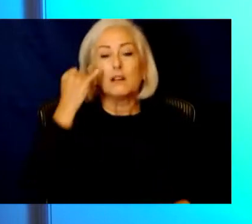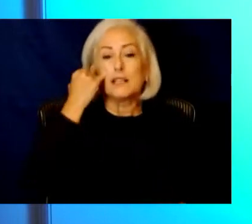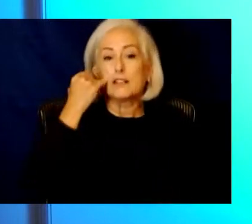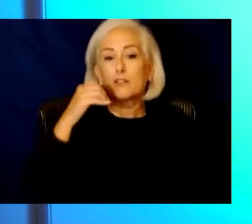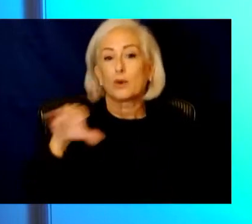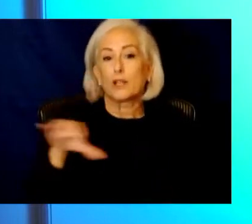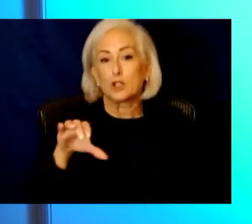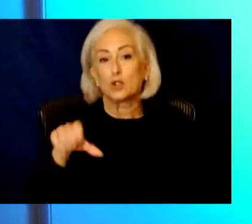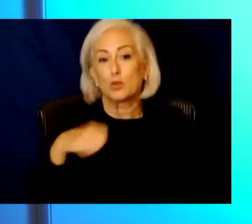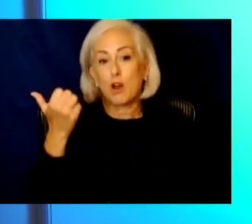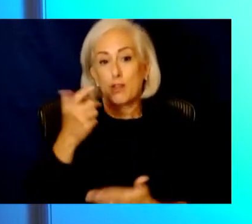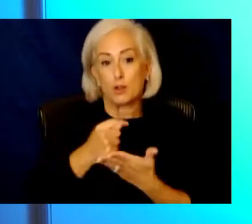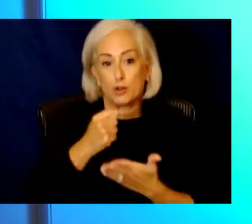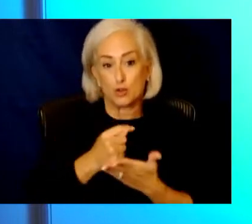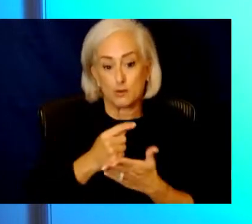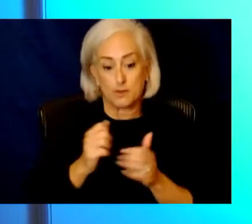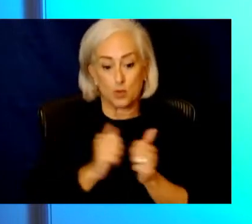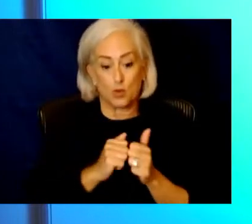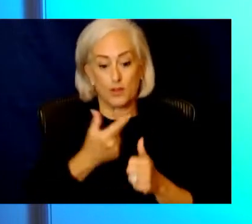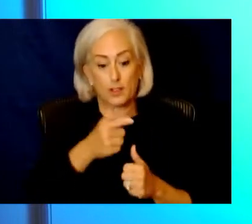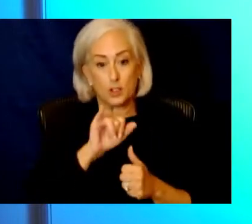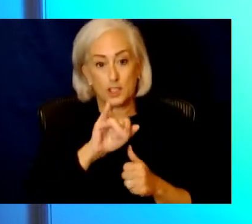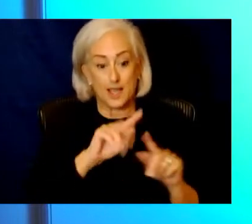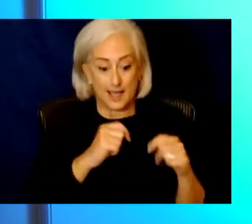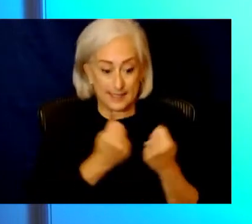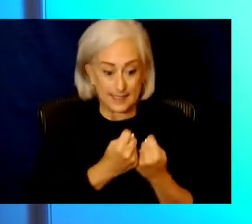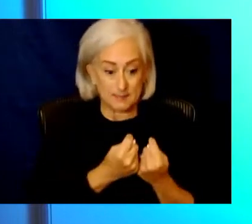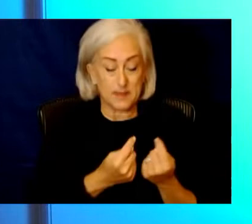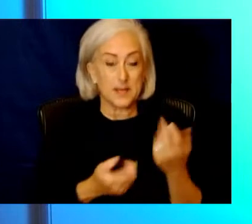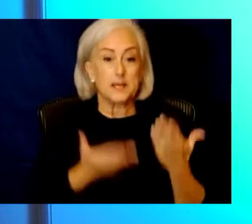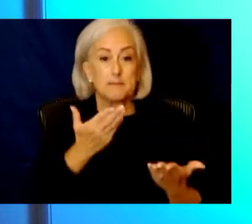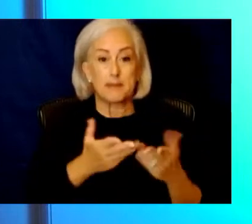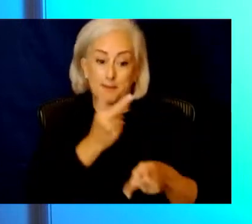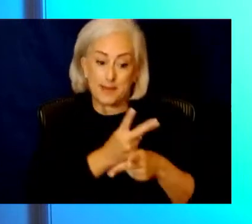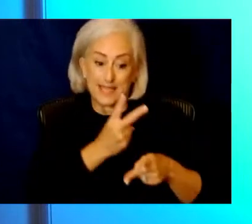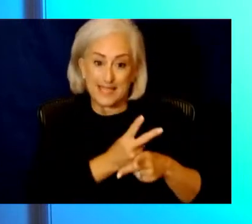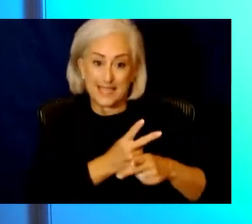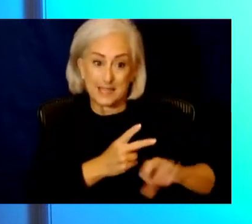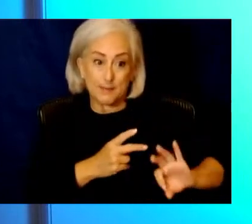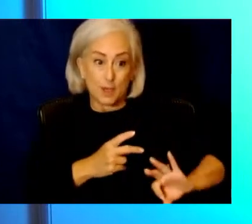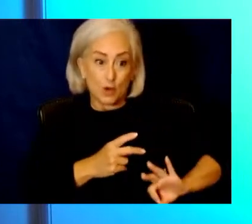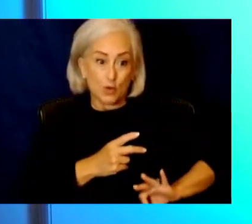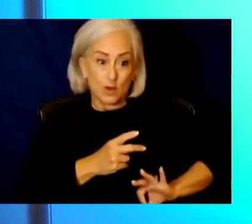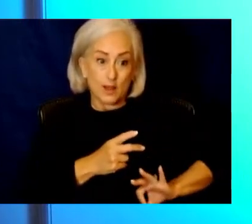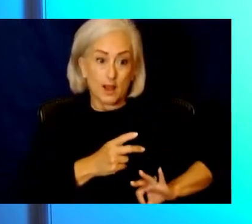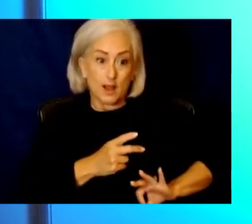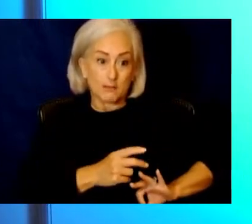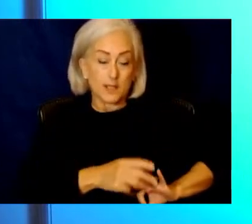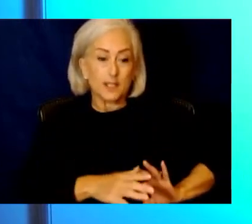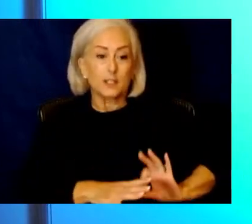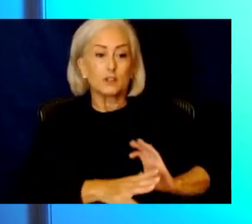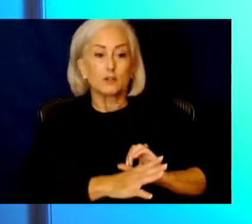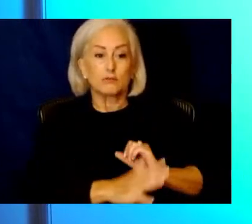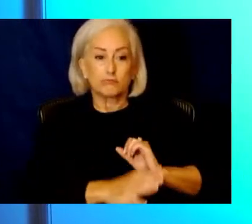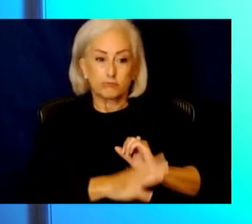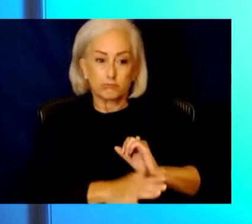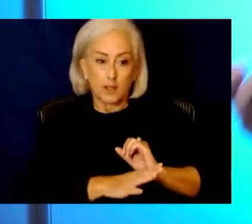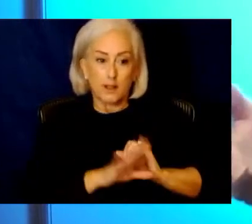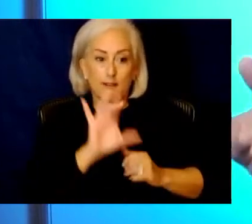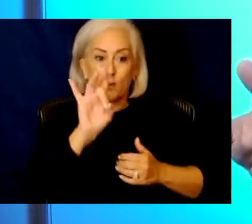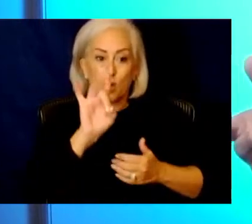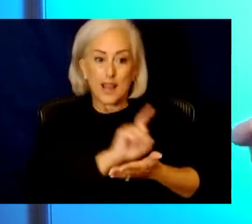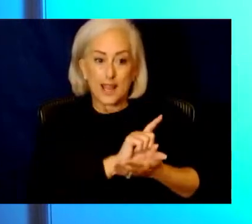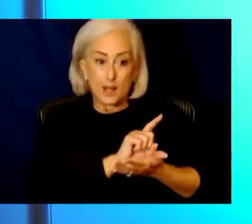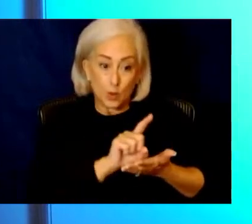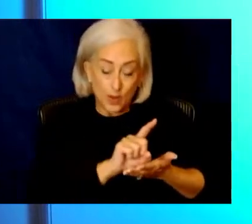team, then we can expect that he would keep his ostomy for at least 8 weeks, 8 to 12 weeks, somewhere in there. We do a test to make sure that connection is